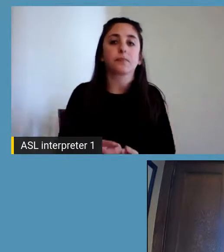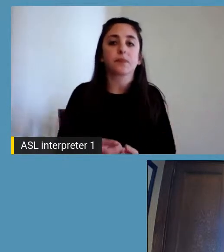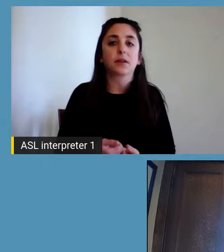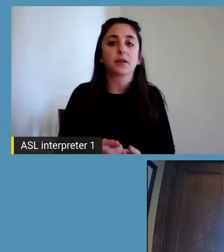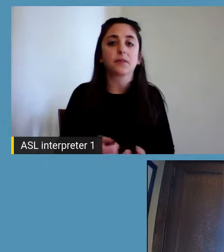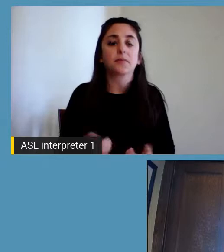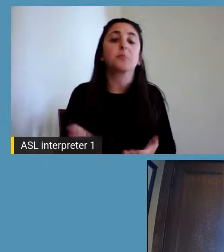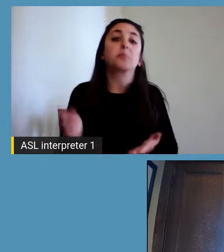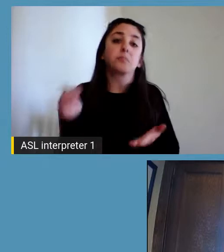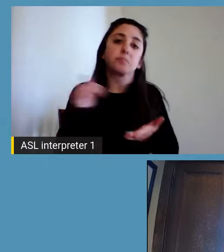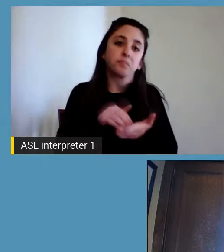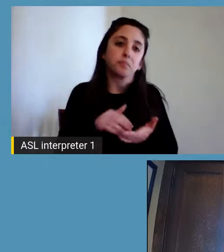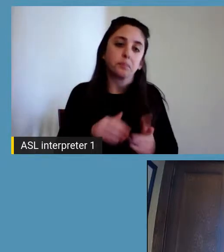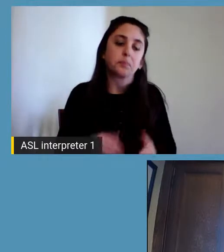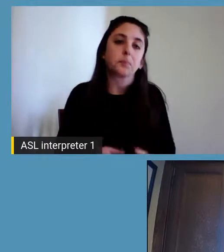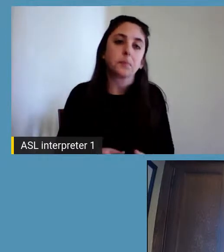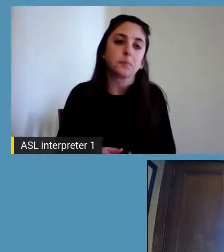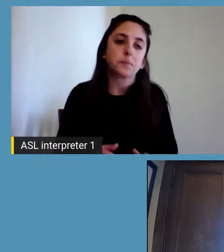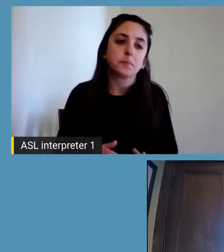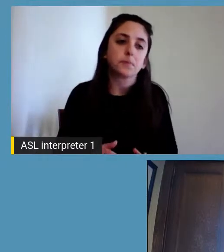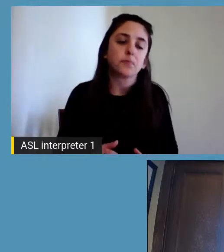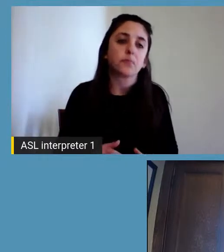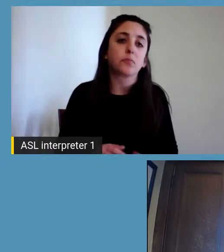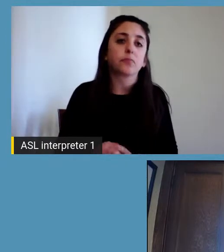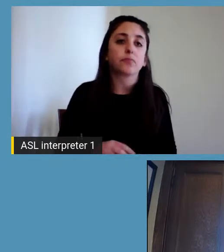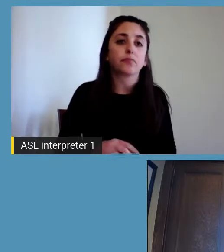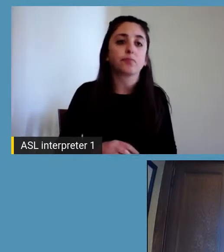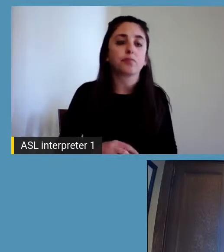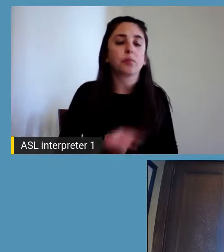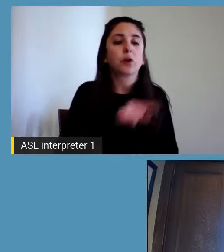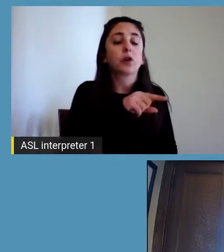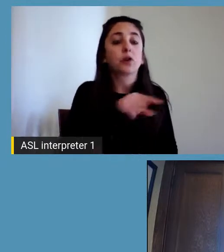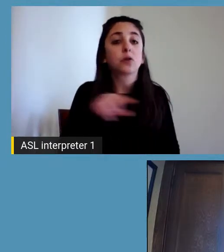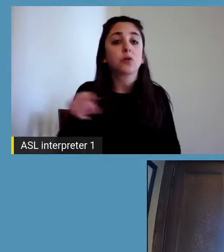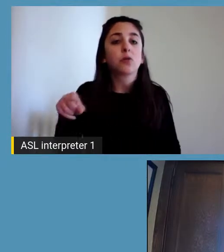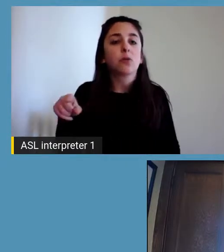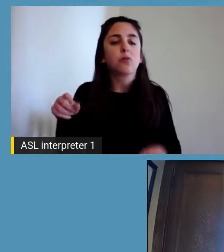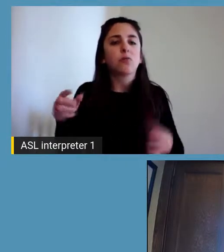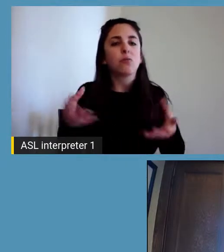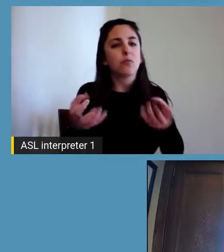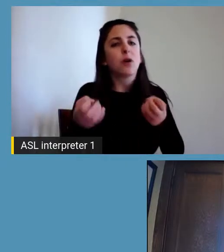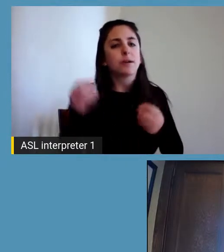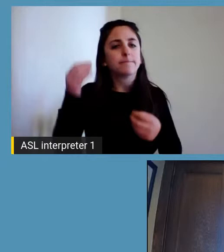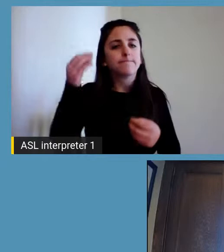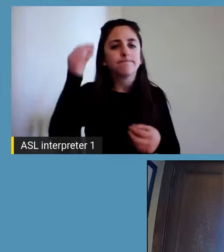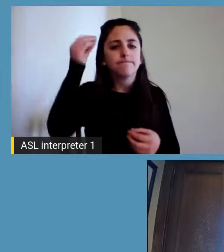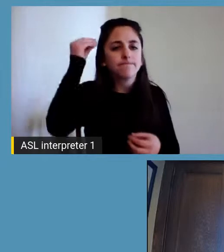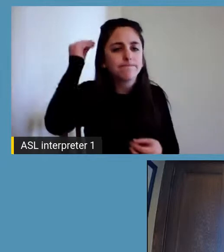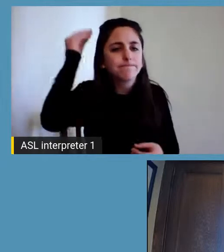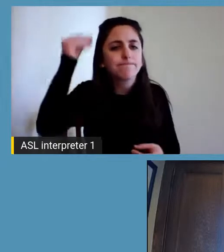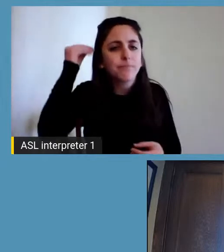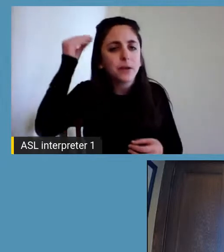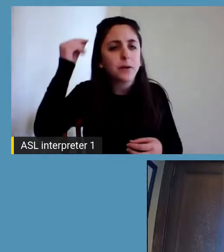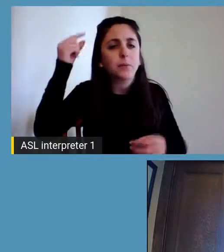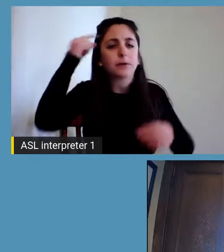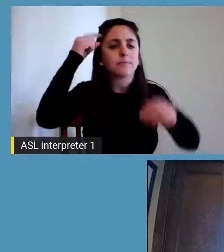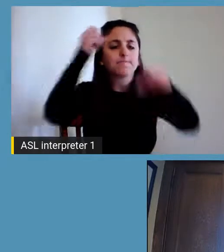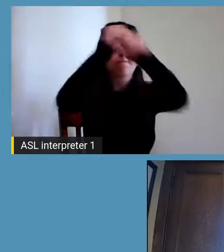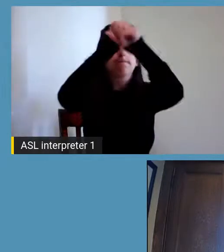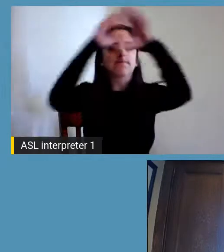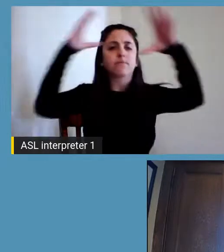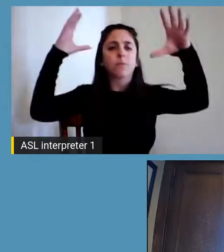again, what you want to also think about is the bigger picture of creating assets. And